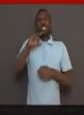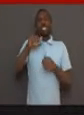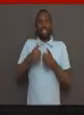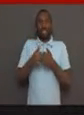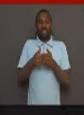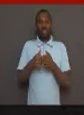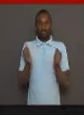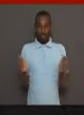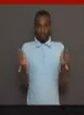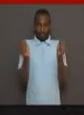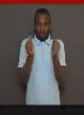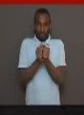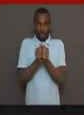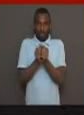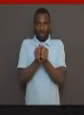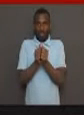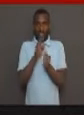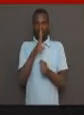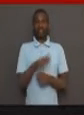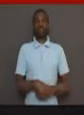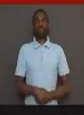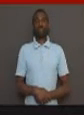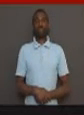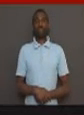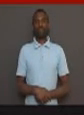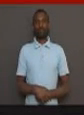hydrogen, undergo fusion.